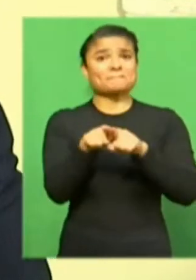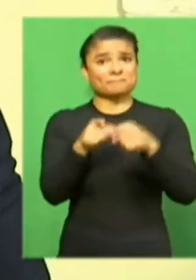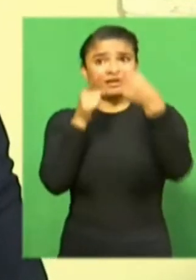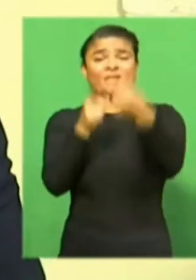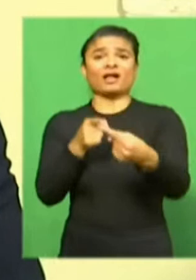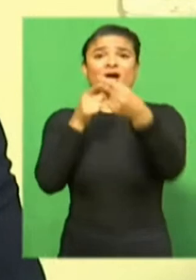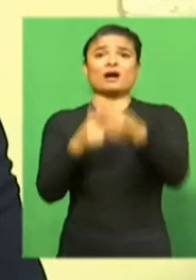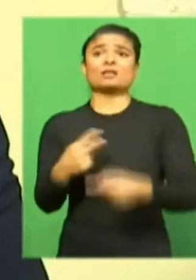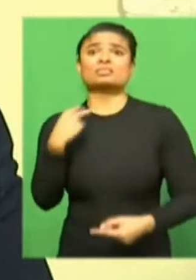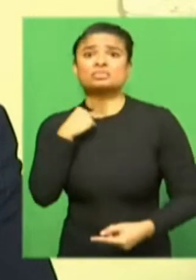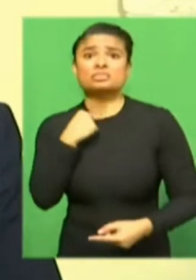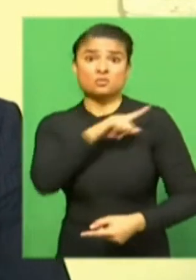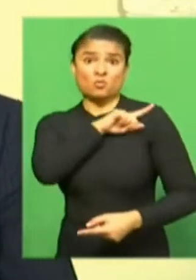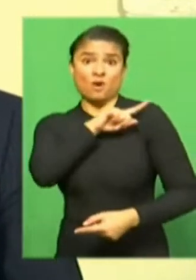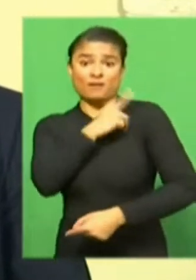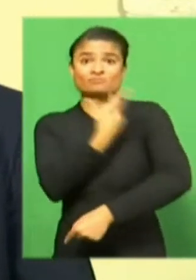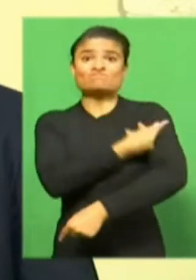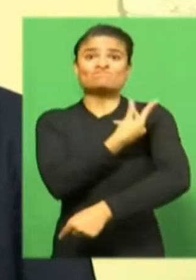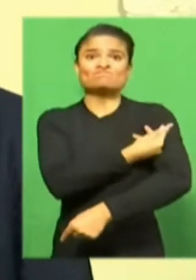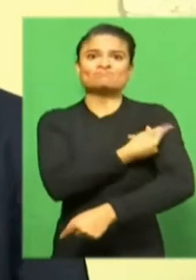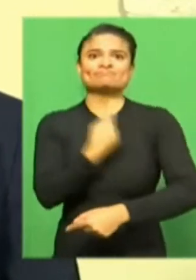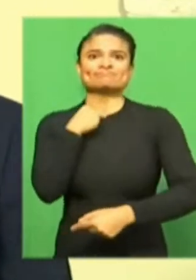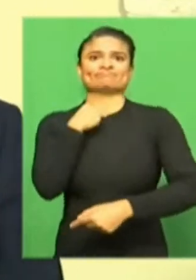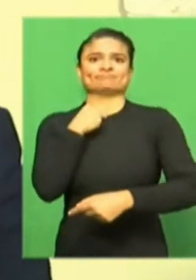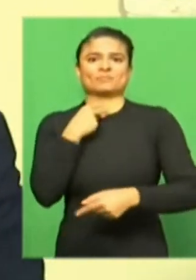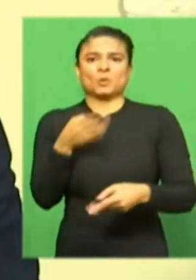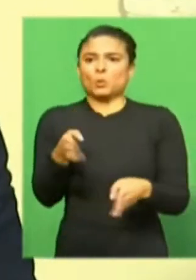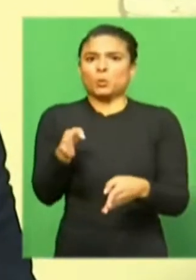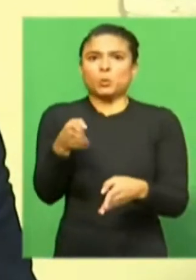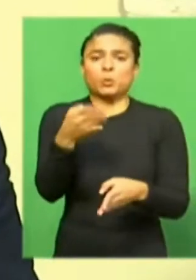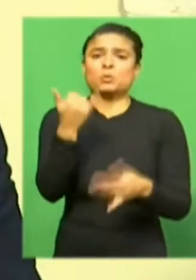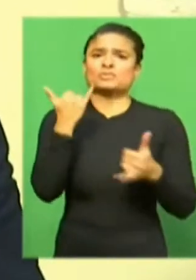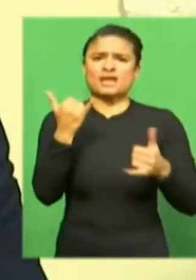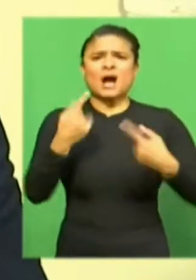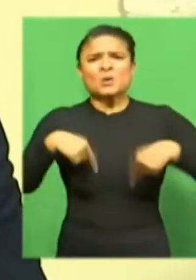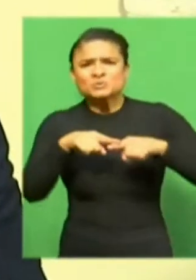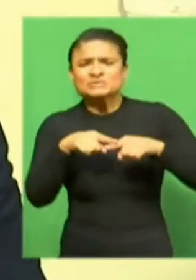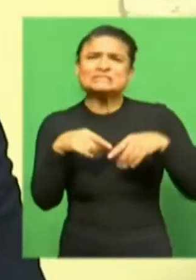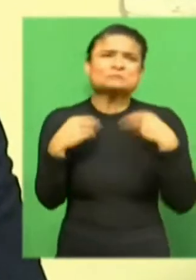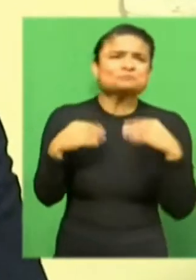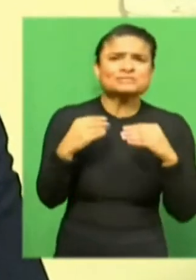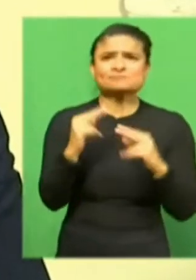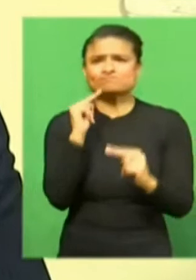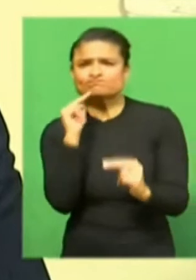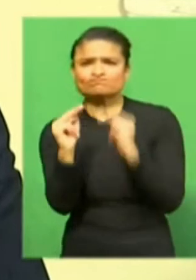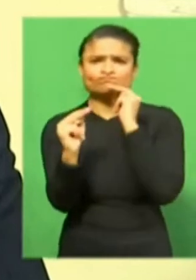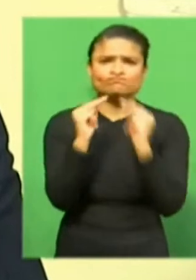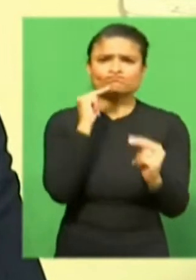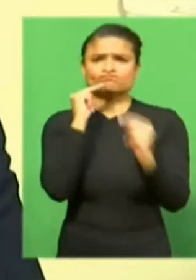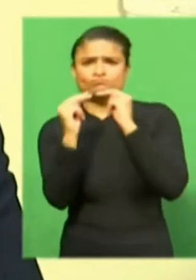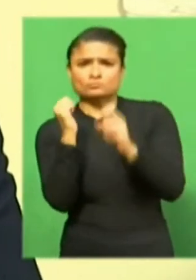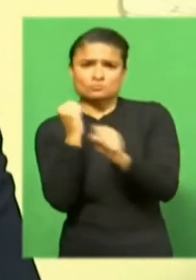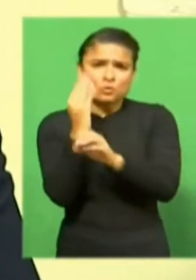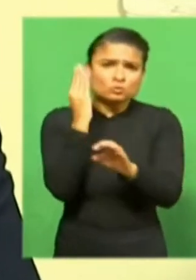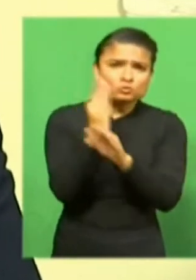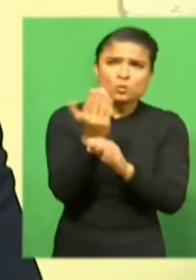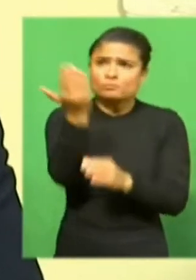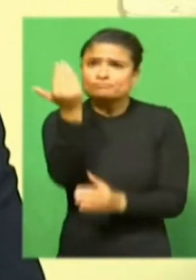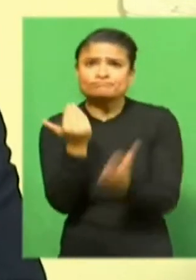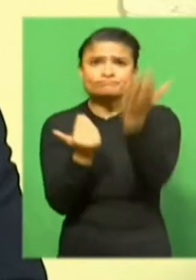As a result of our negotiations with the pharmaceutical companies and various developed economy